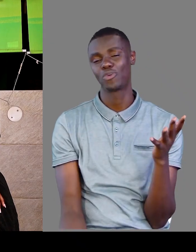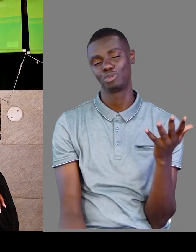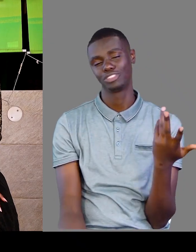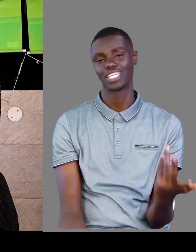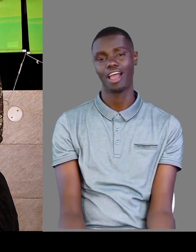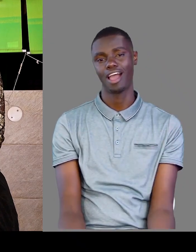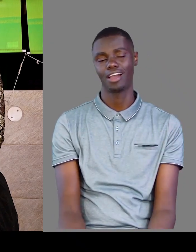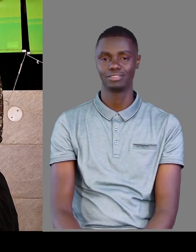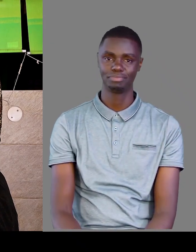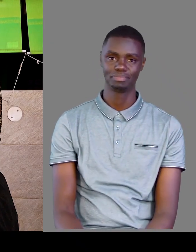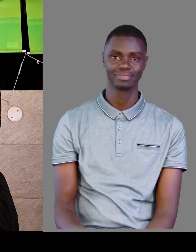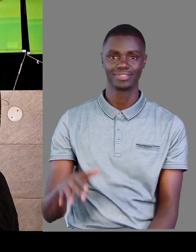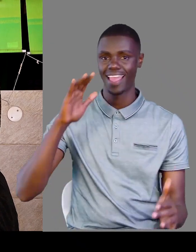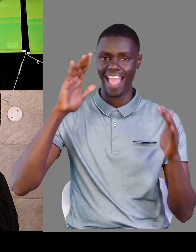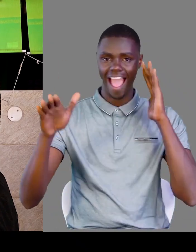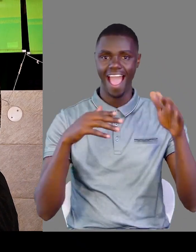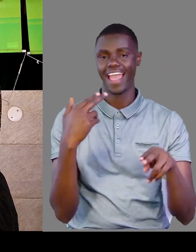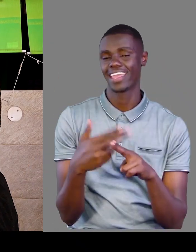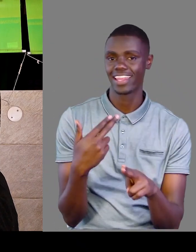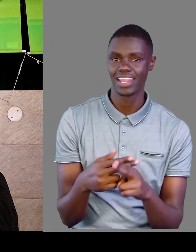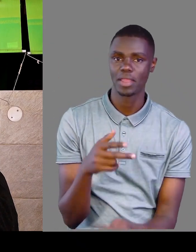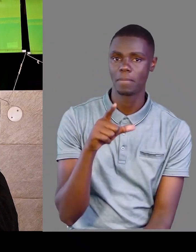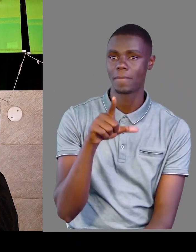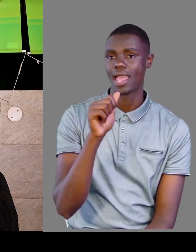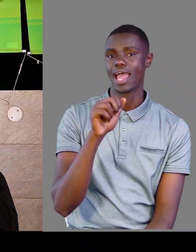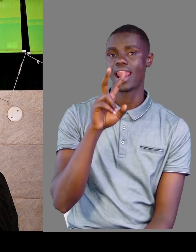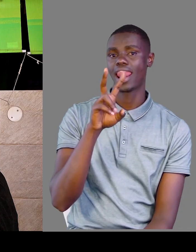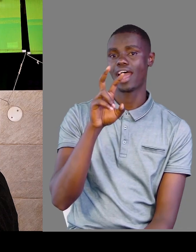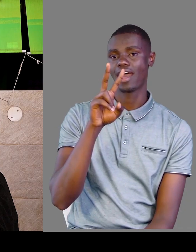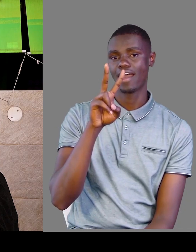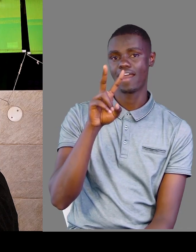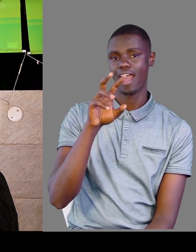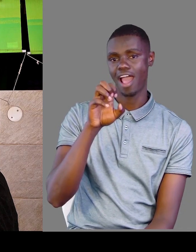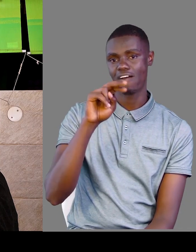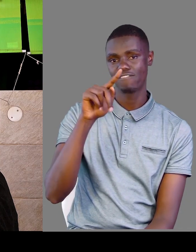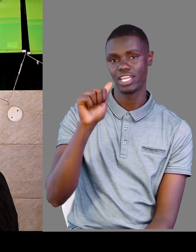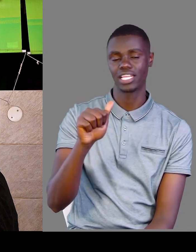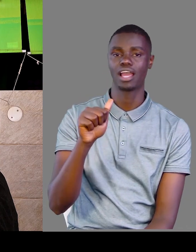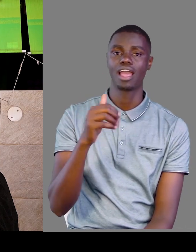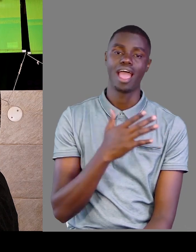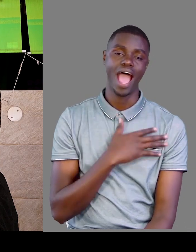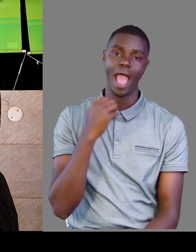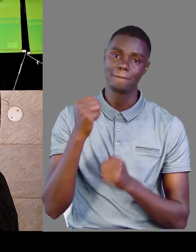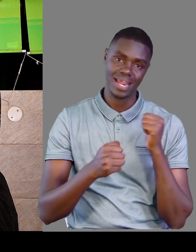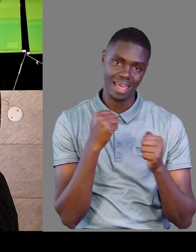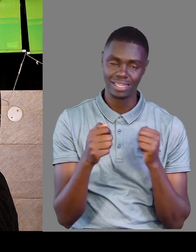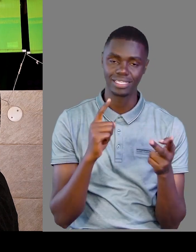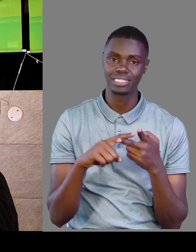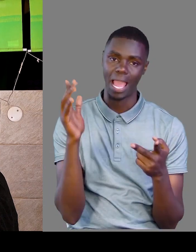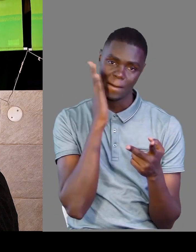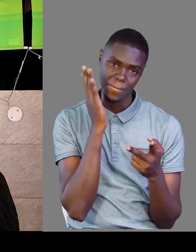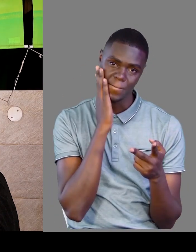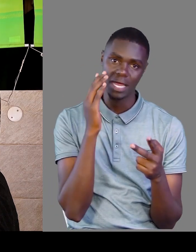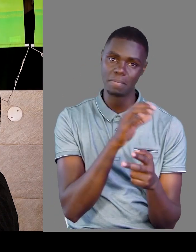kama hujui. Hi, my name is Laventa Luvando Mchavi. I'm an athlete, I'm a mom, I'm a